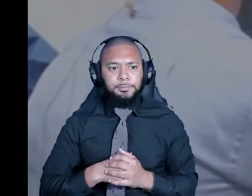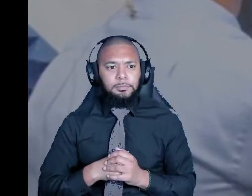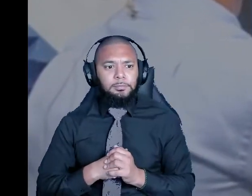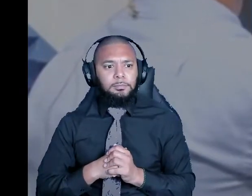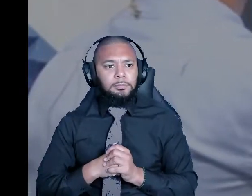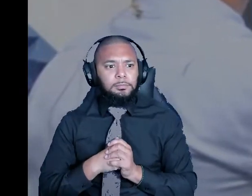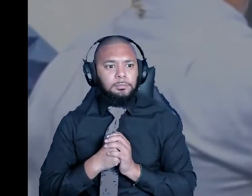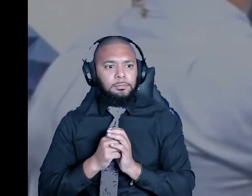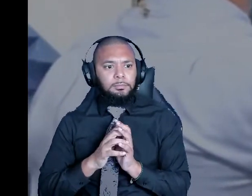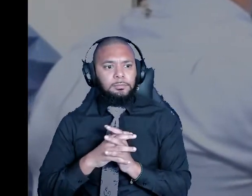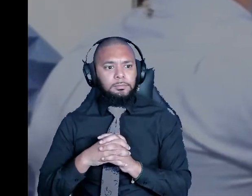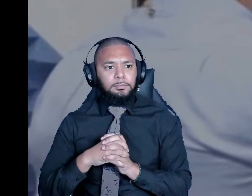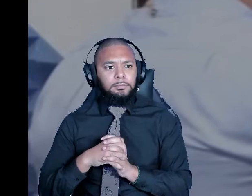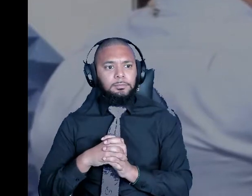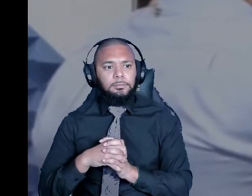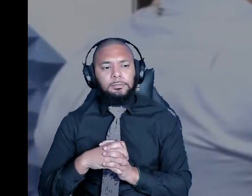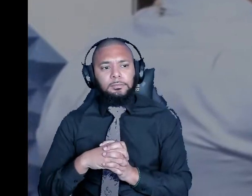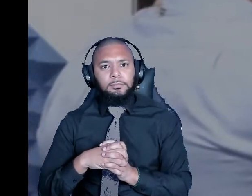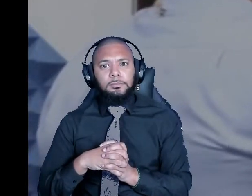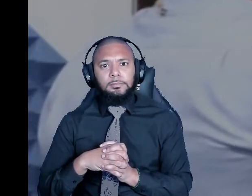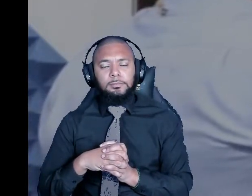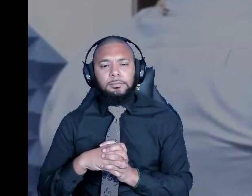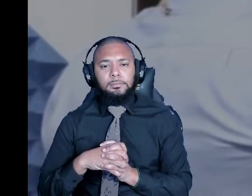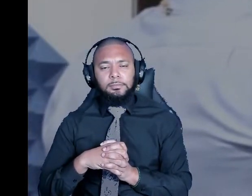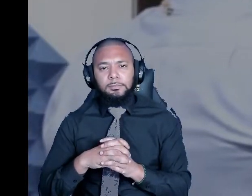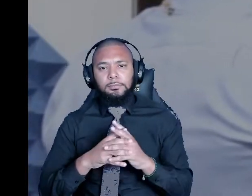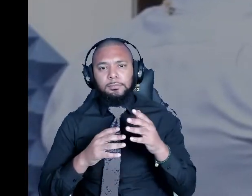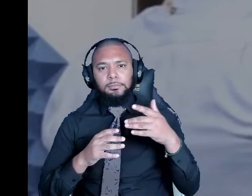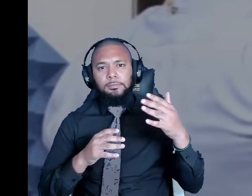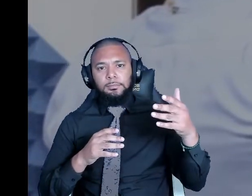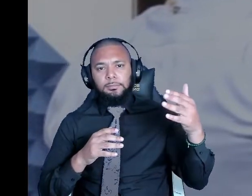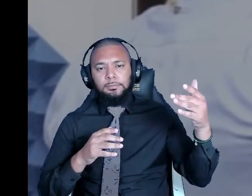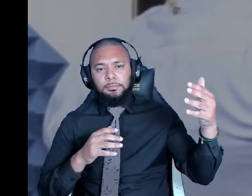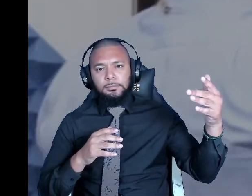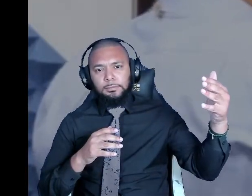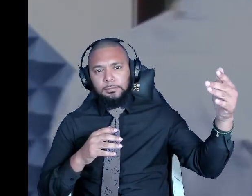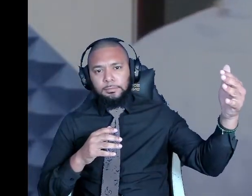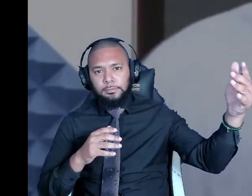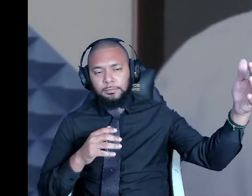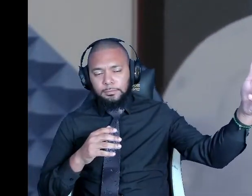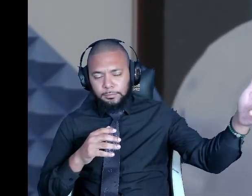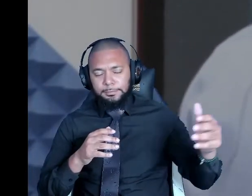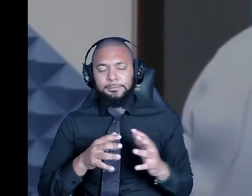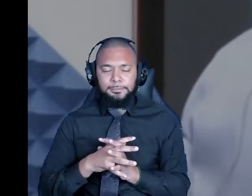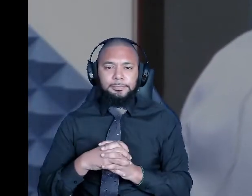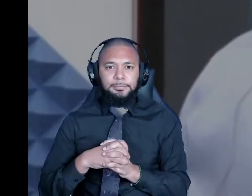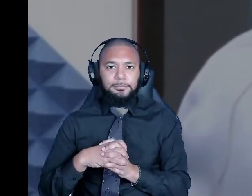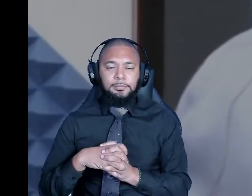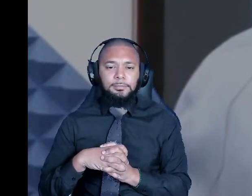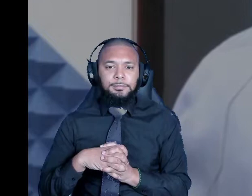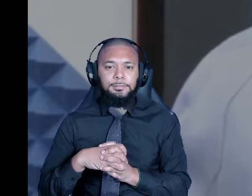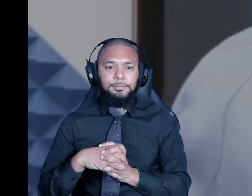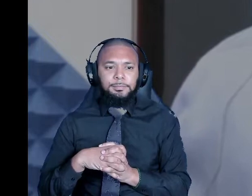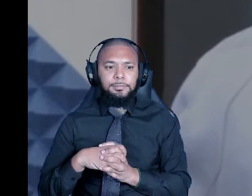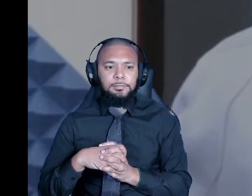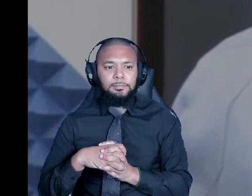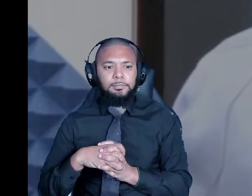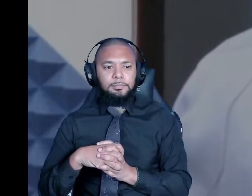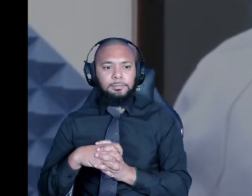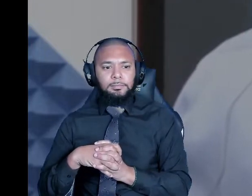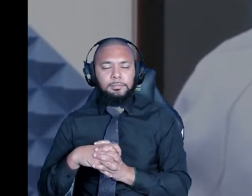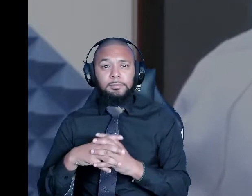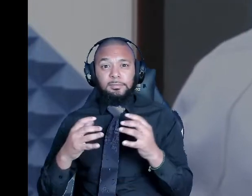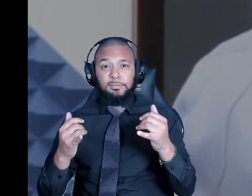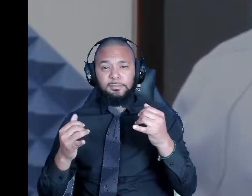over 1. And so on, and so on, and so on, and so on. Let's draw a line through these